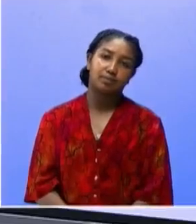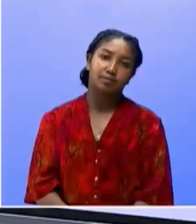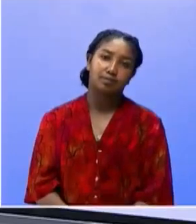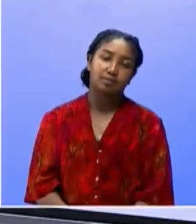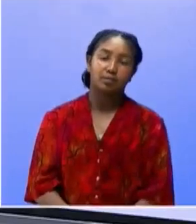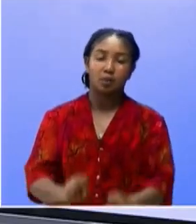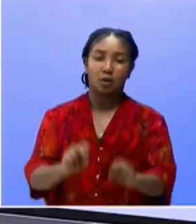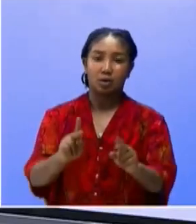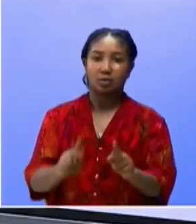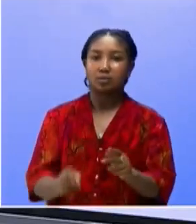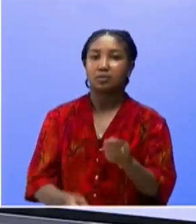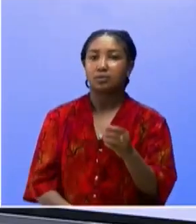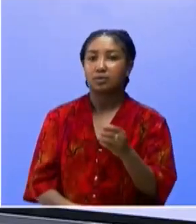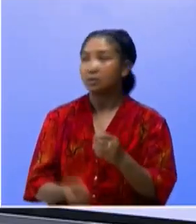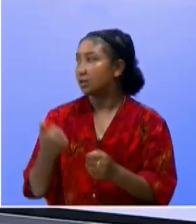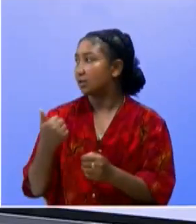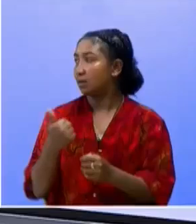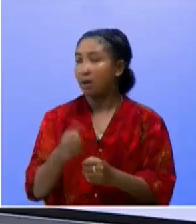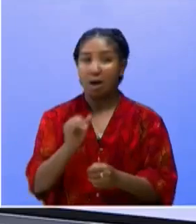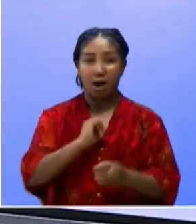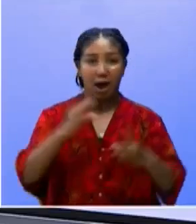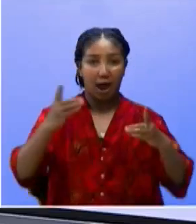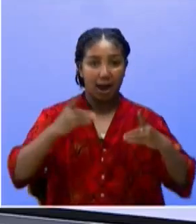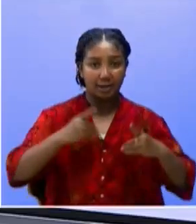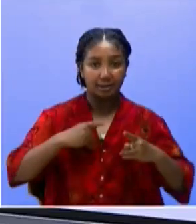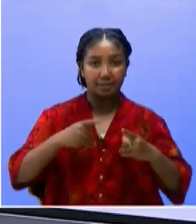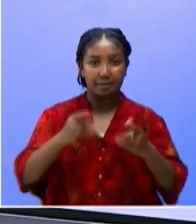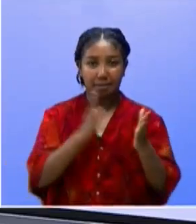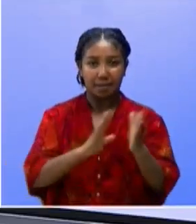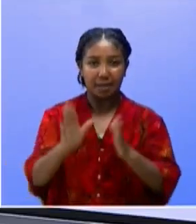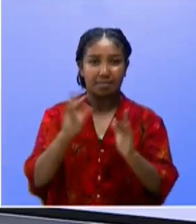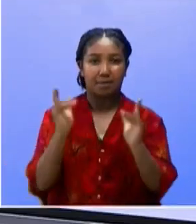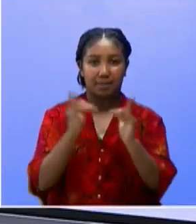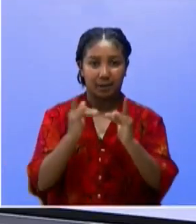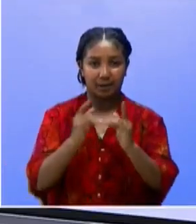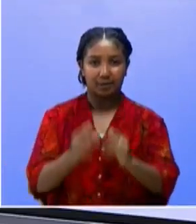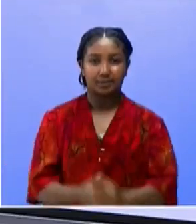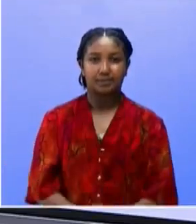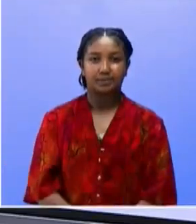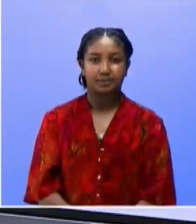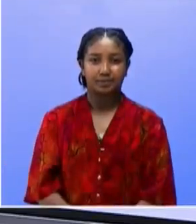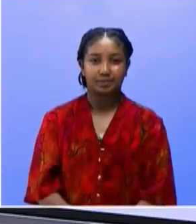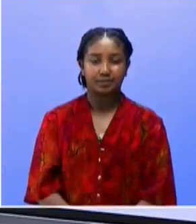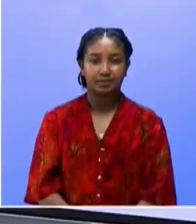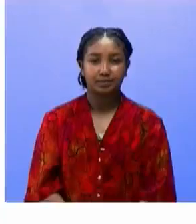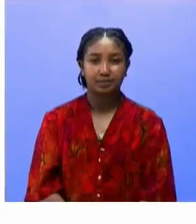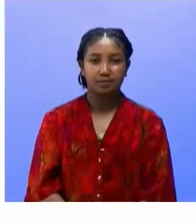All right, how about for this one? I had made my bed. Yes?